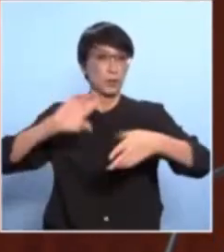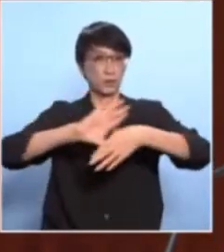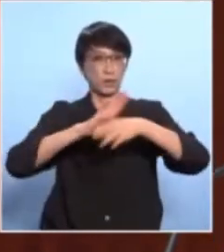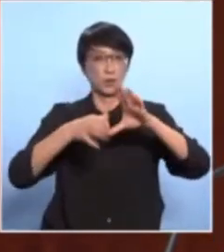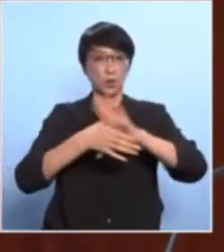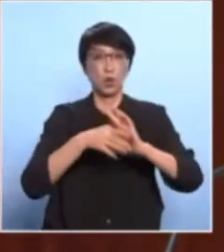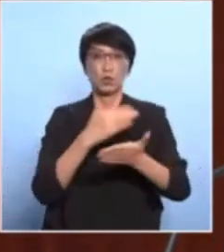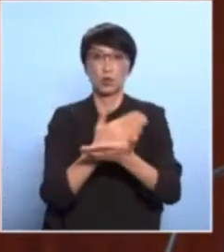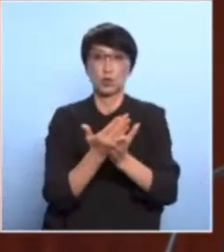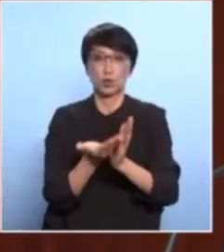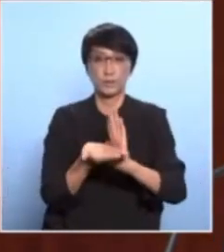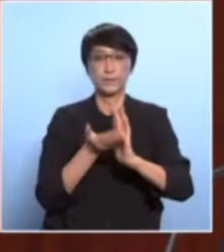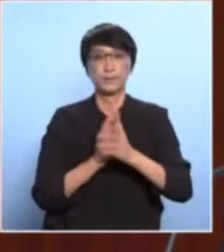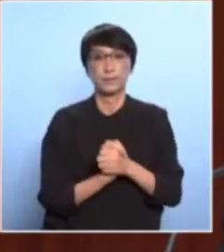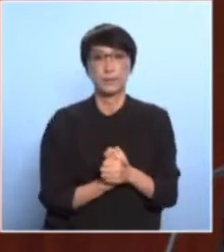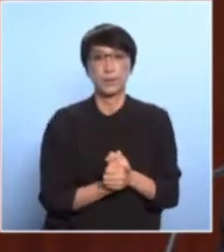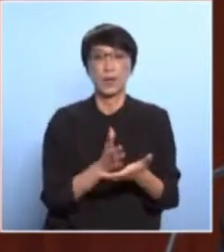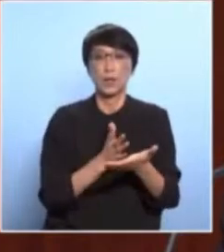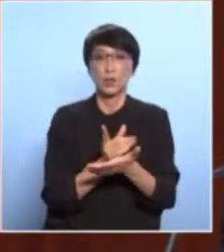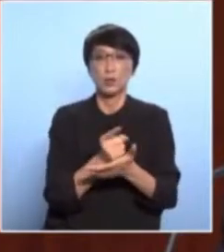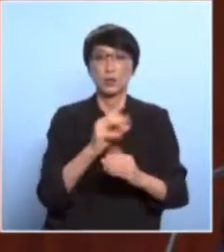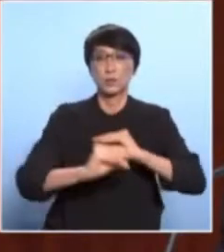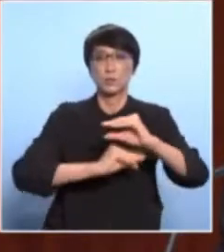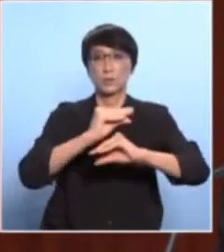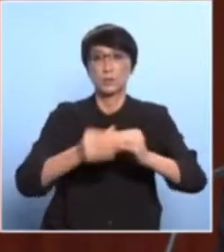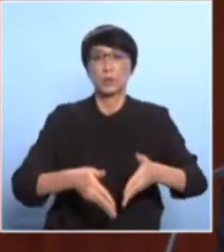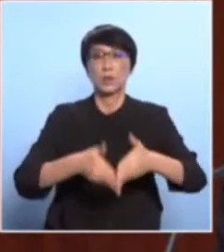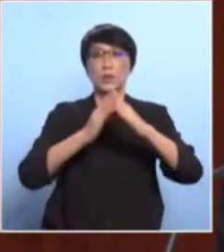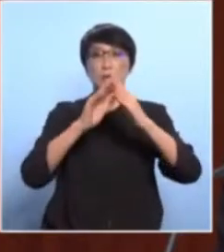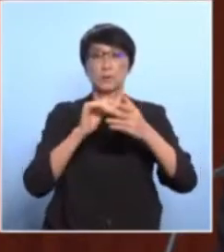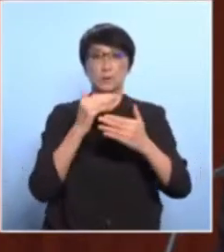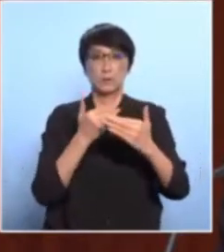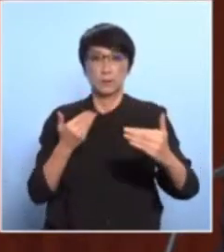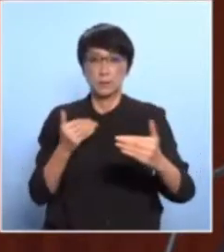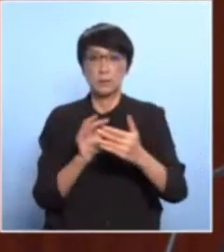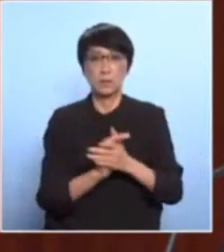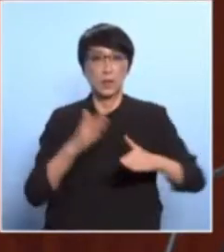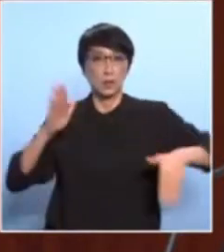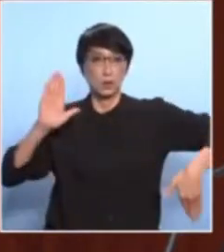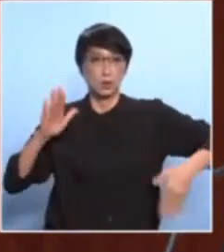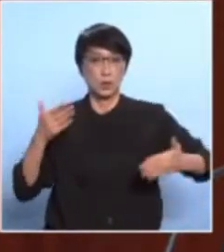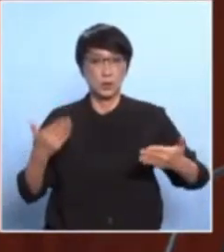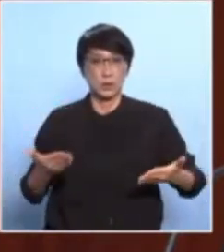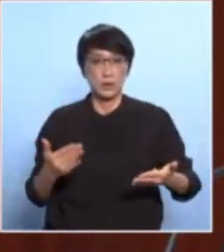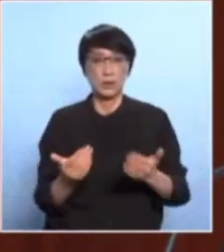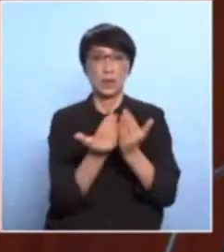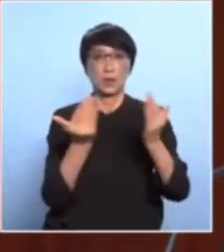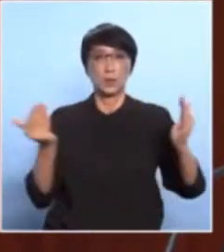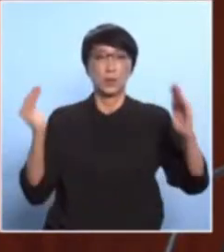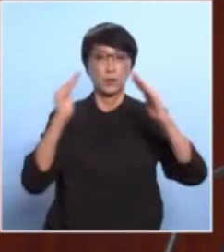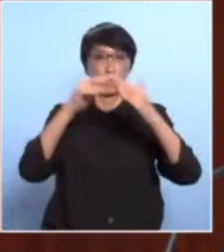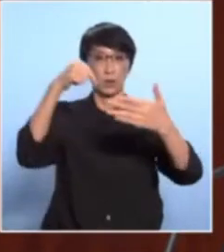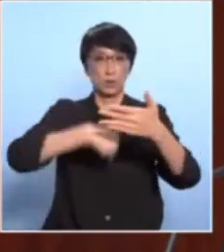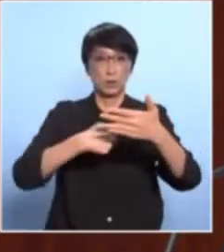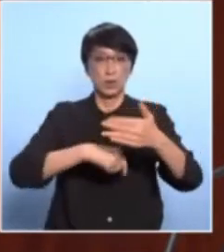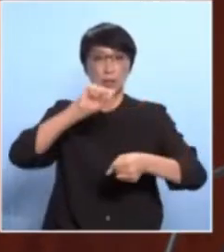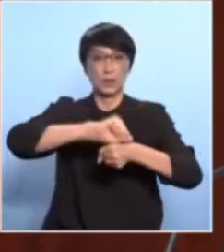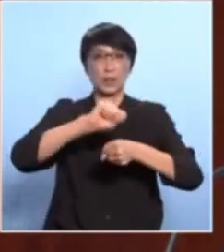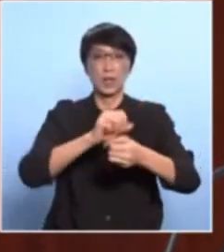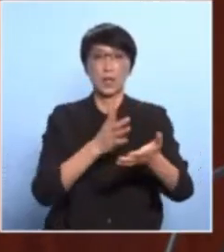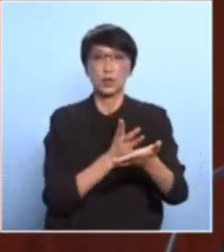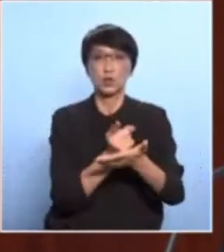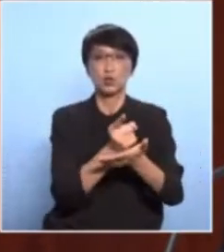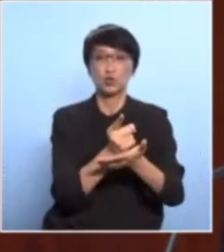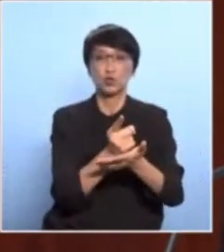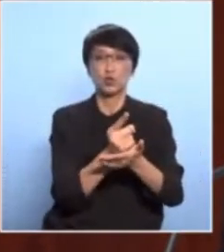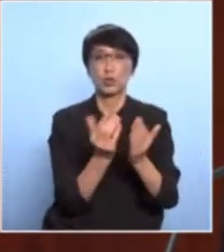politics, economic development, and culture. Before the commissioning of the new museum, the LCSD will set up exhibition galleries in existing